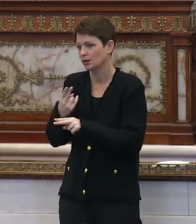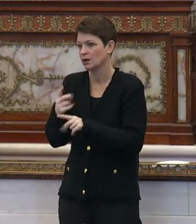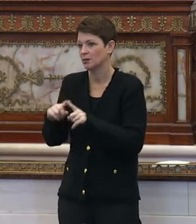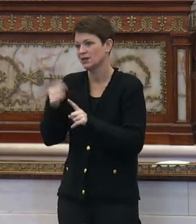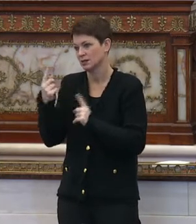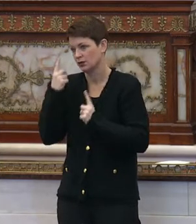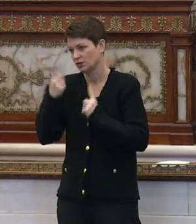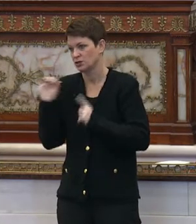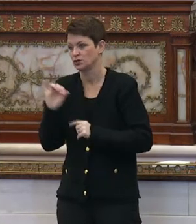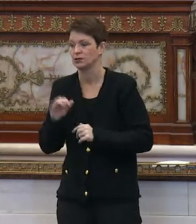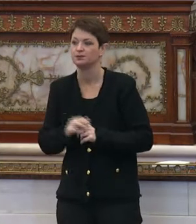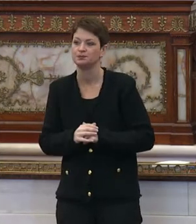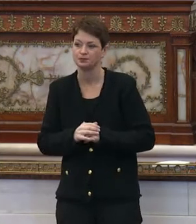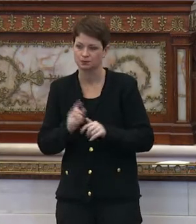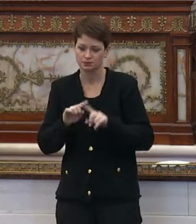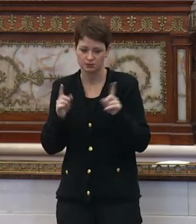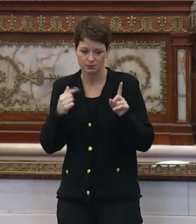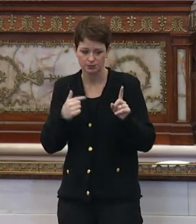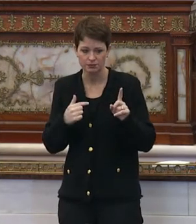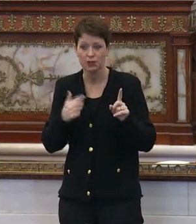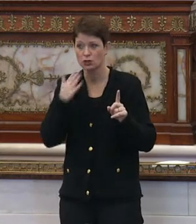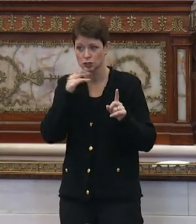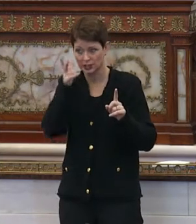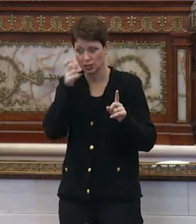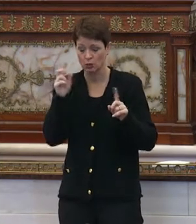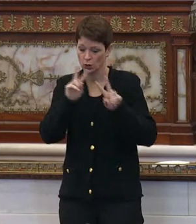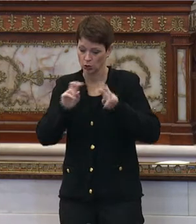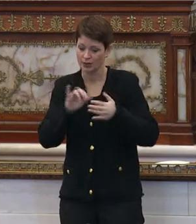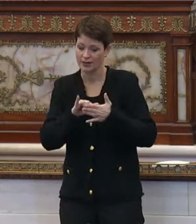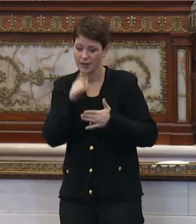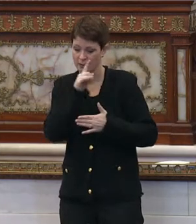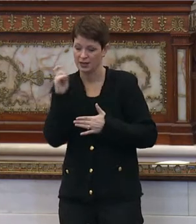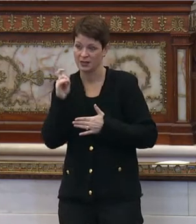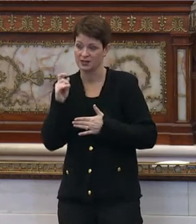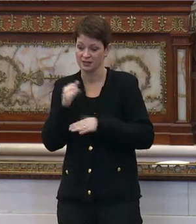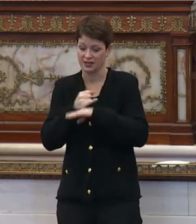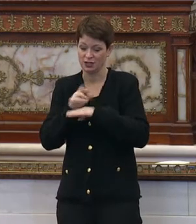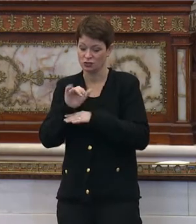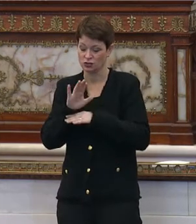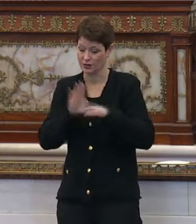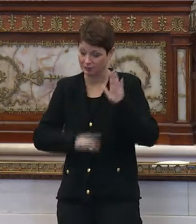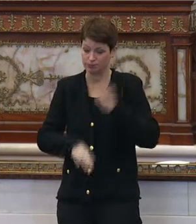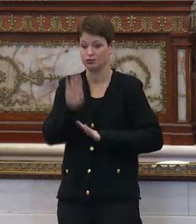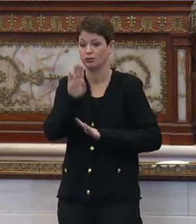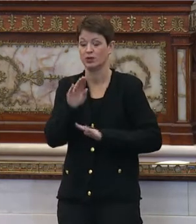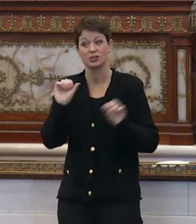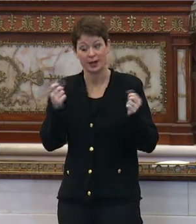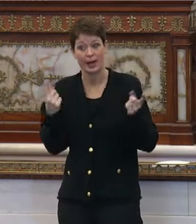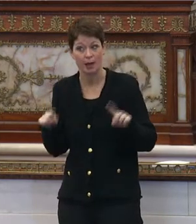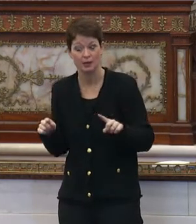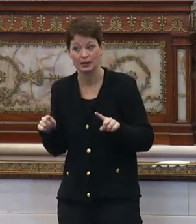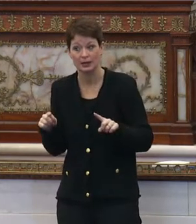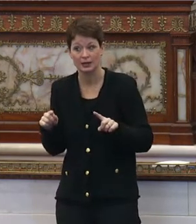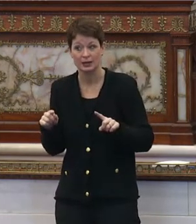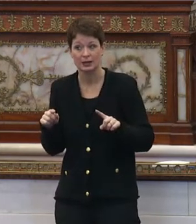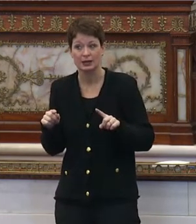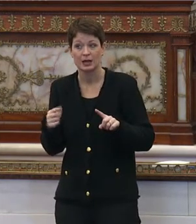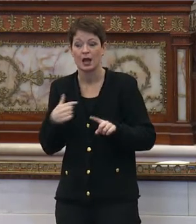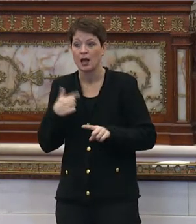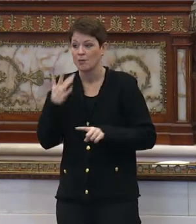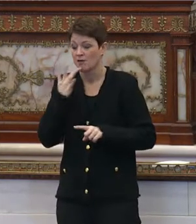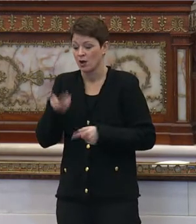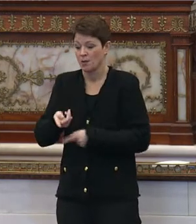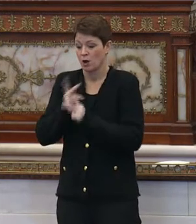consideration. Right. Okay. But I guess, so that's good to hear we're looking at that, because if interest rates spike up, which it could happen, I'd rather